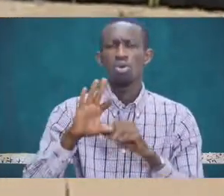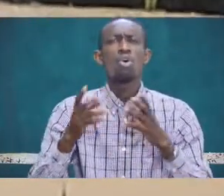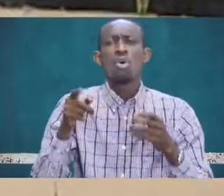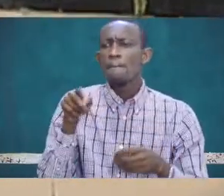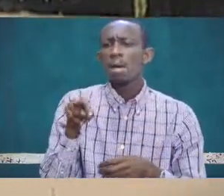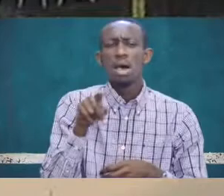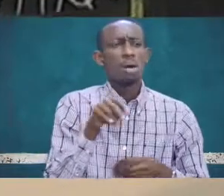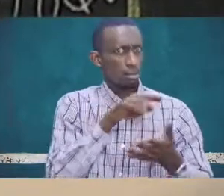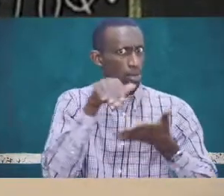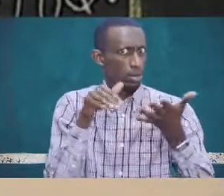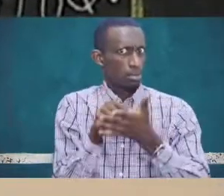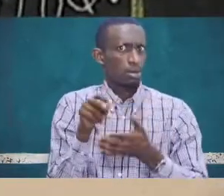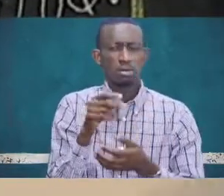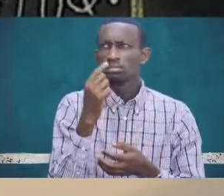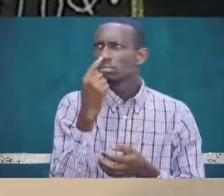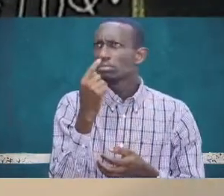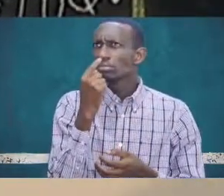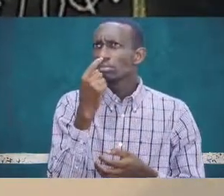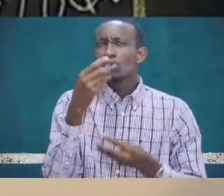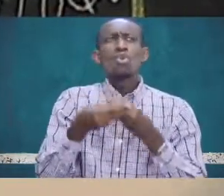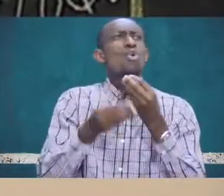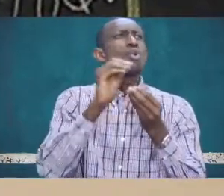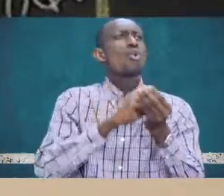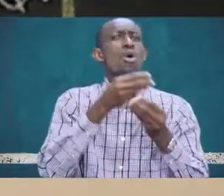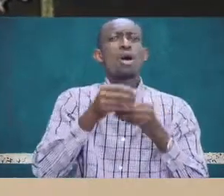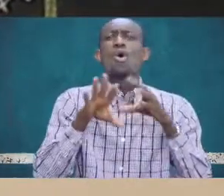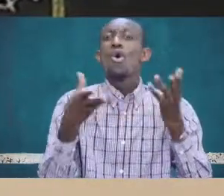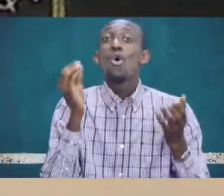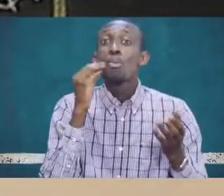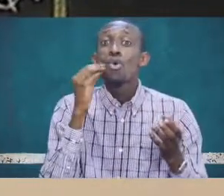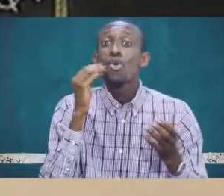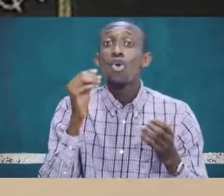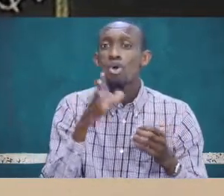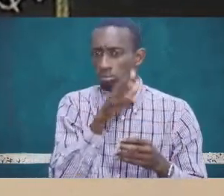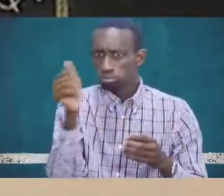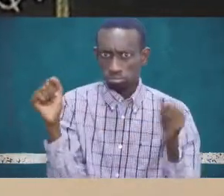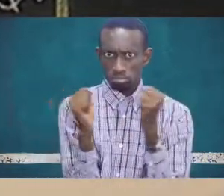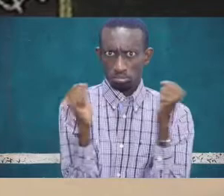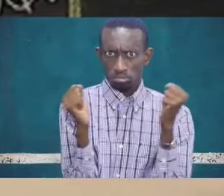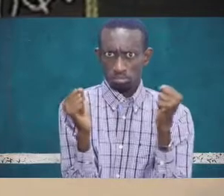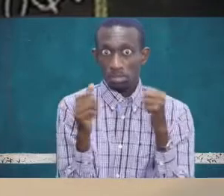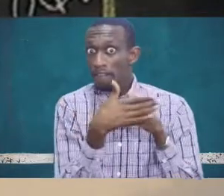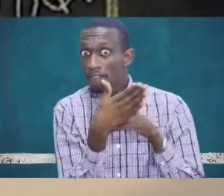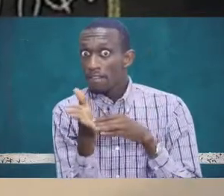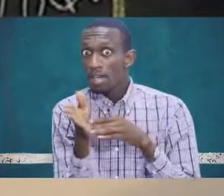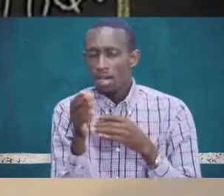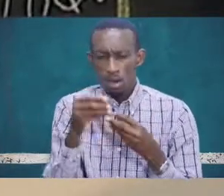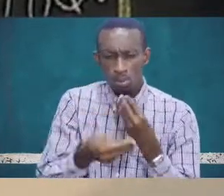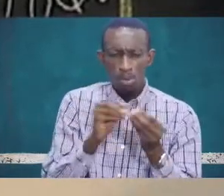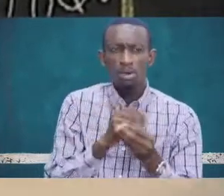bananas. You know that they are in the house. If the fridge is open or it is in somewhere kept, you know there are bananas